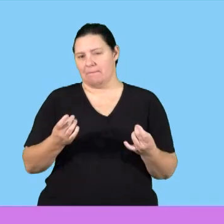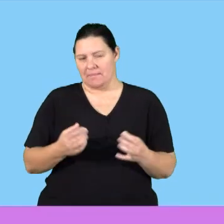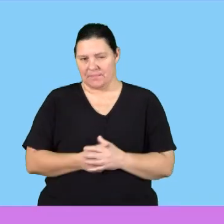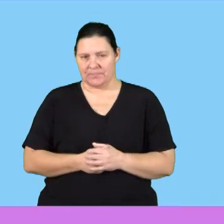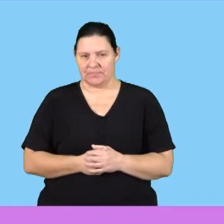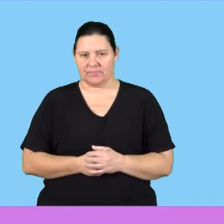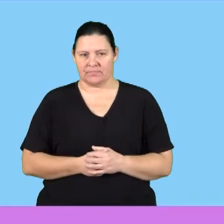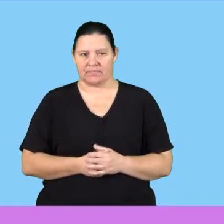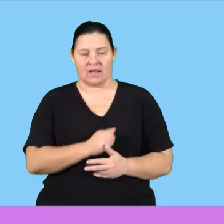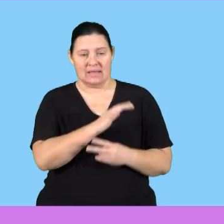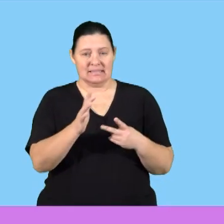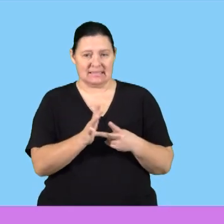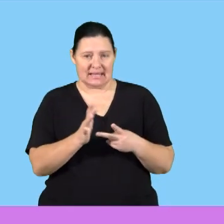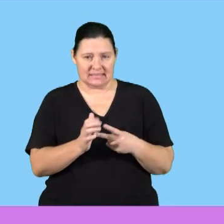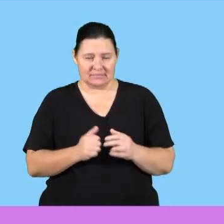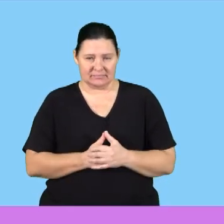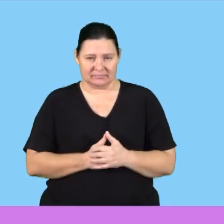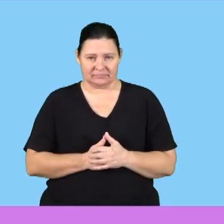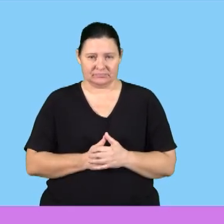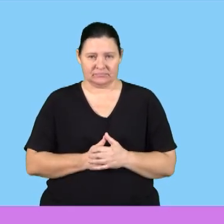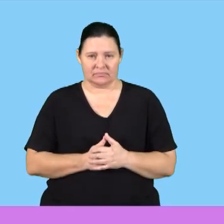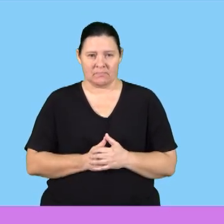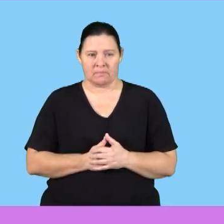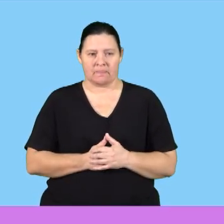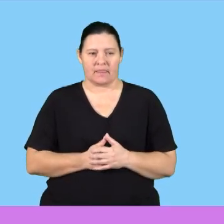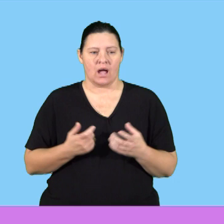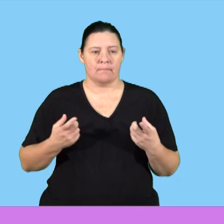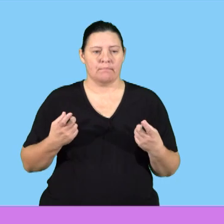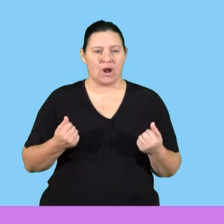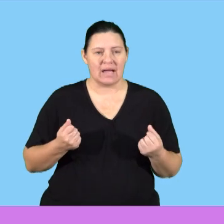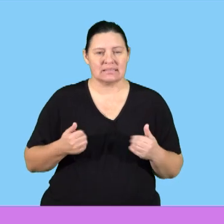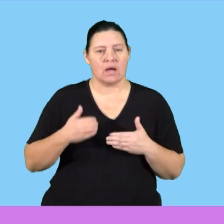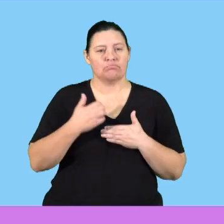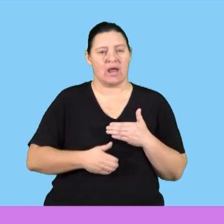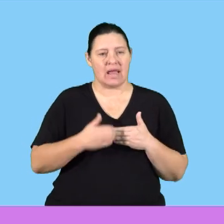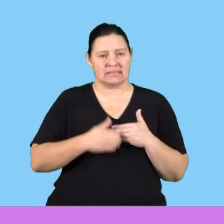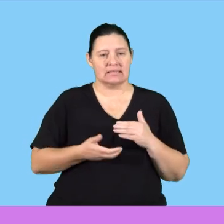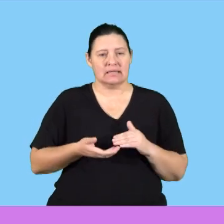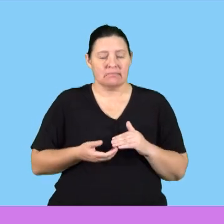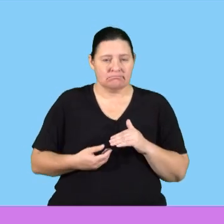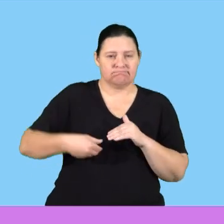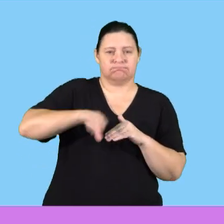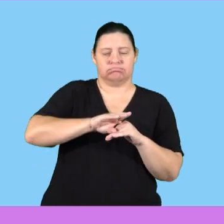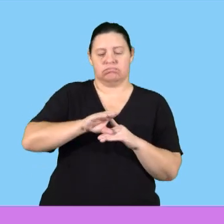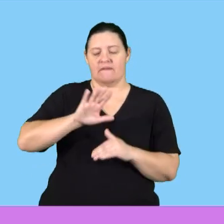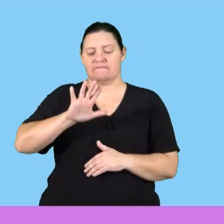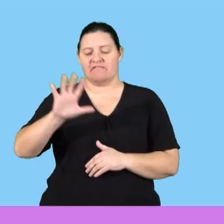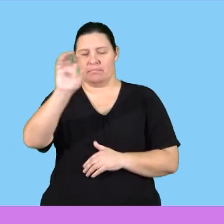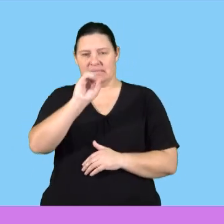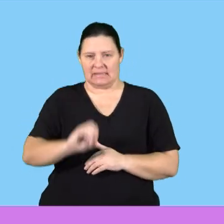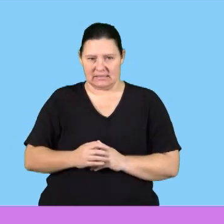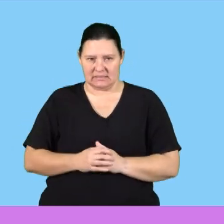number again. Let us take the second example. The price of a bread has increased